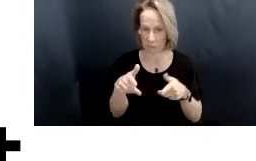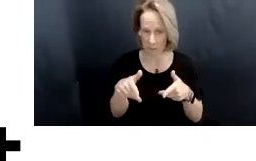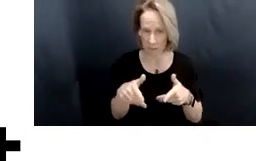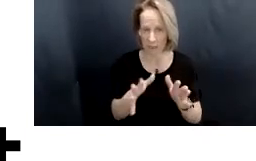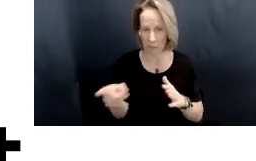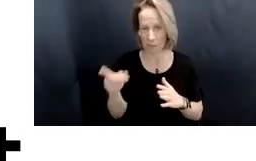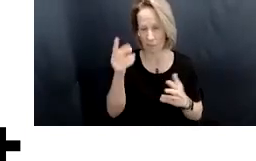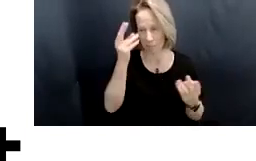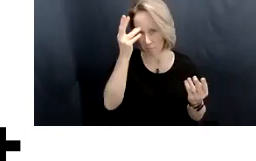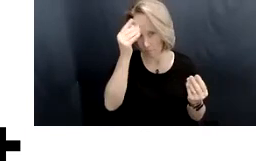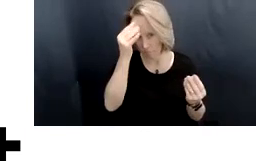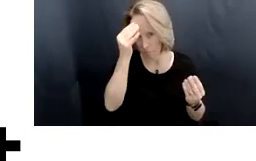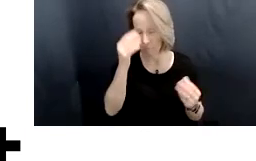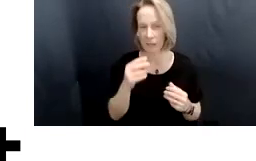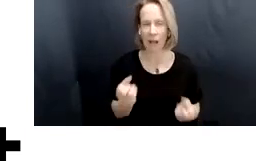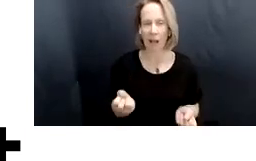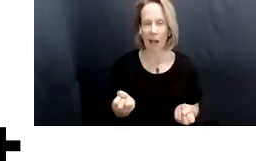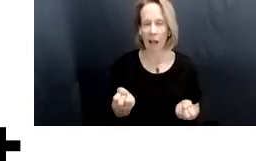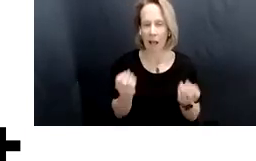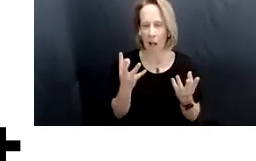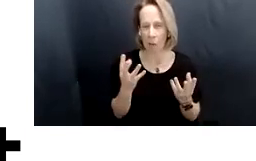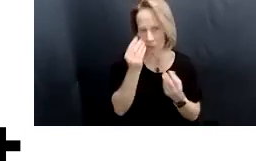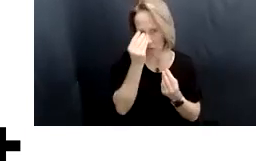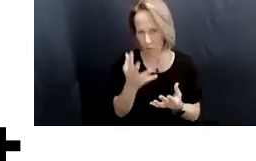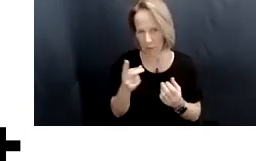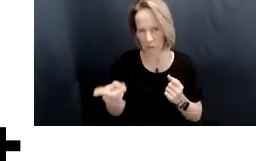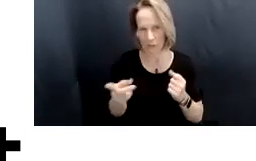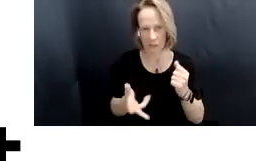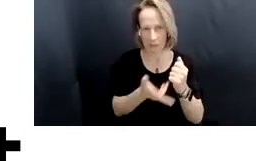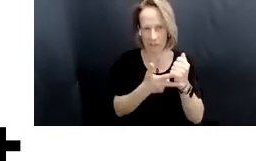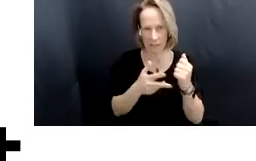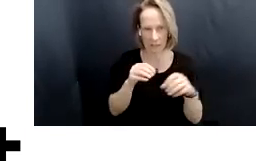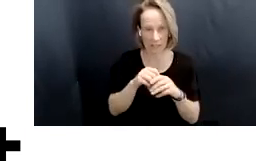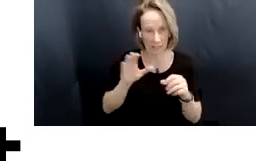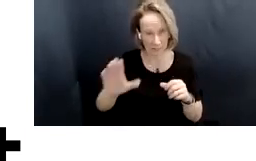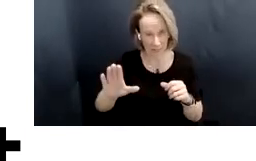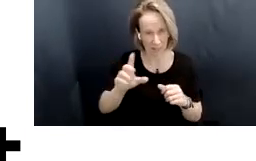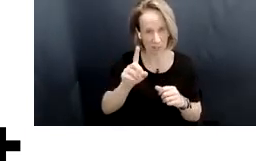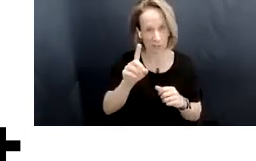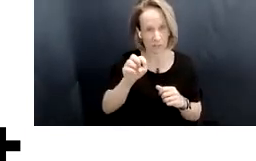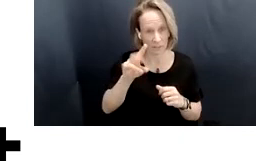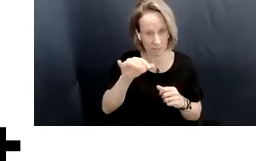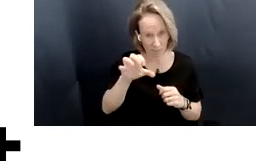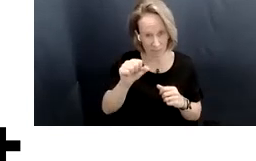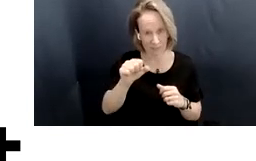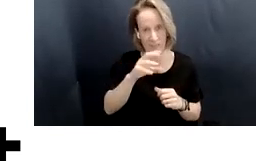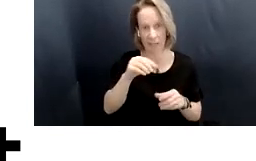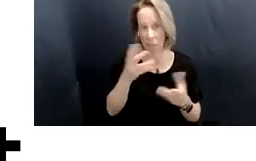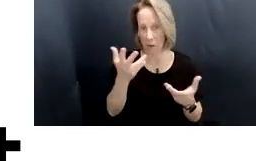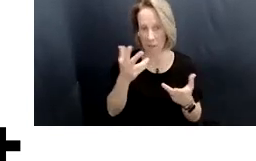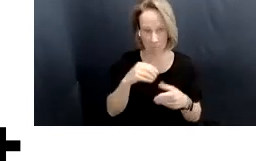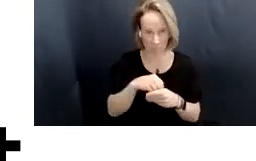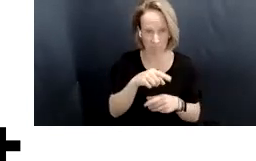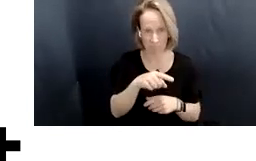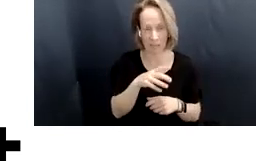about how much of that information they are storing, in what devices they are using, as well as how much your agency is